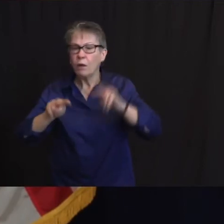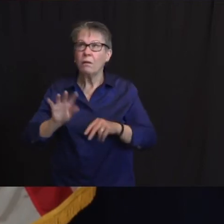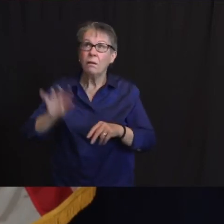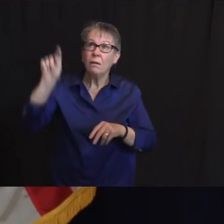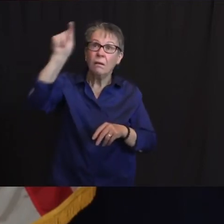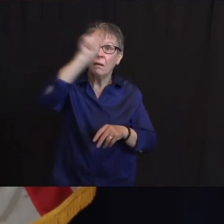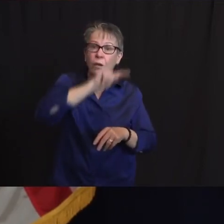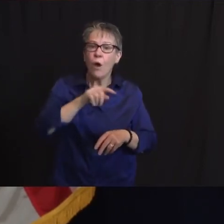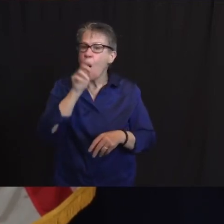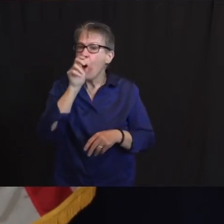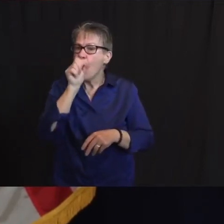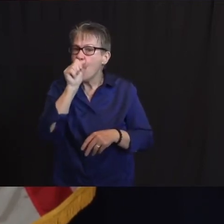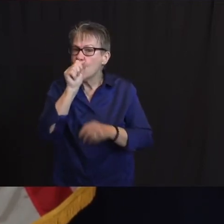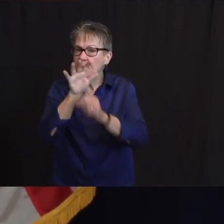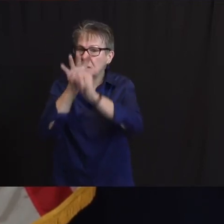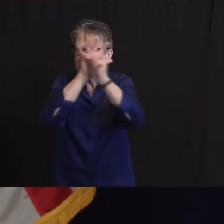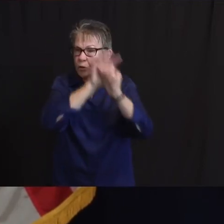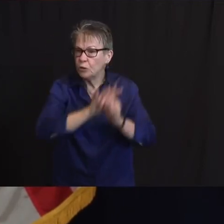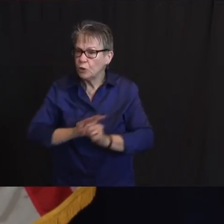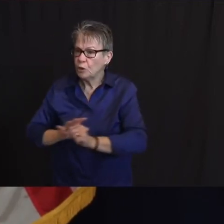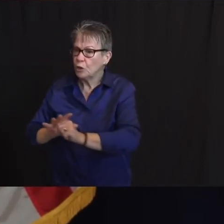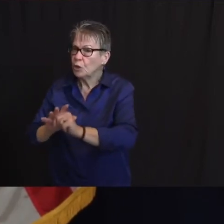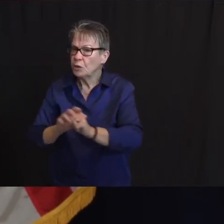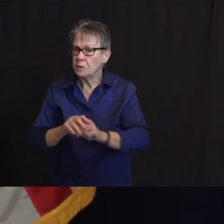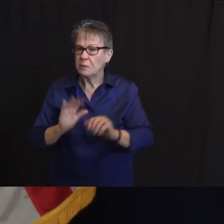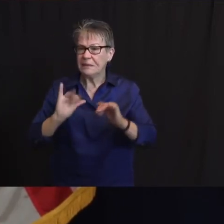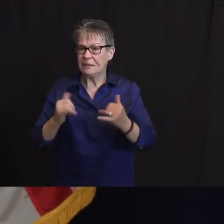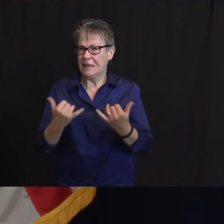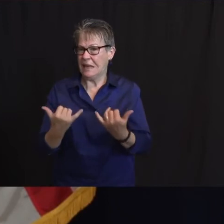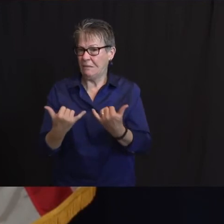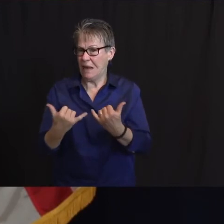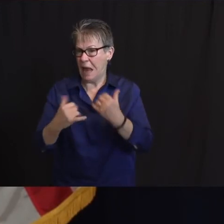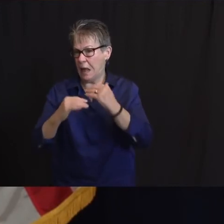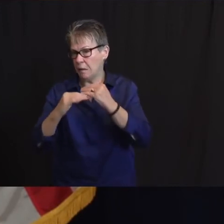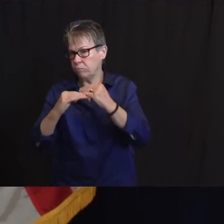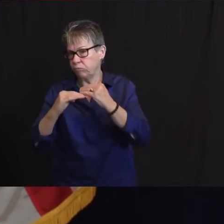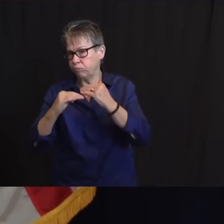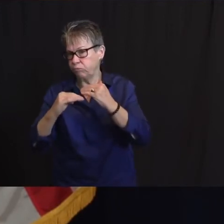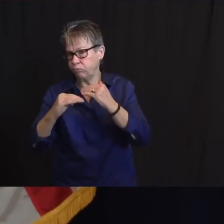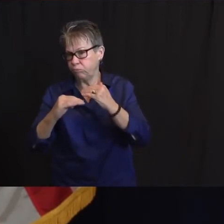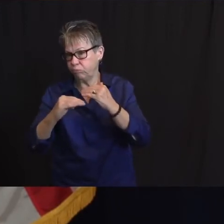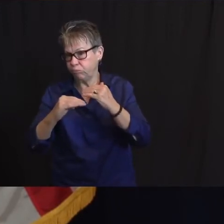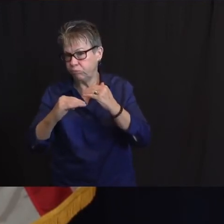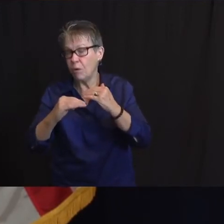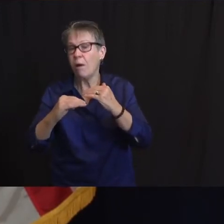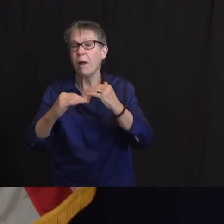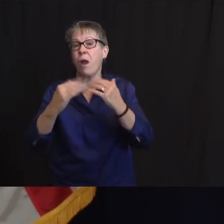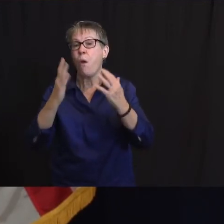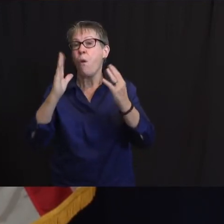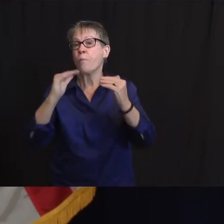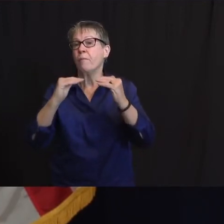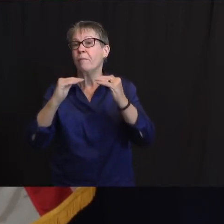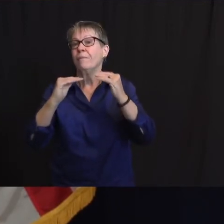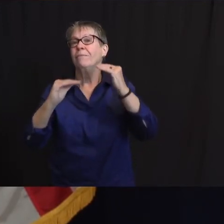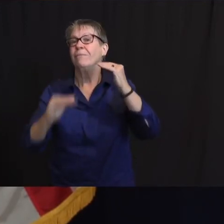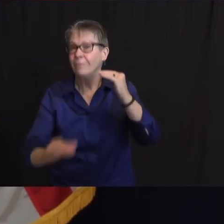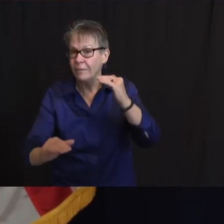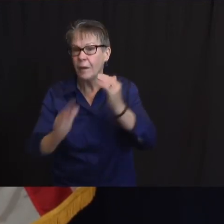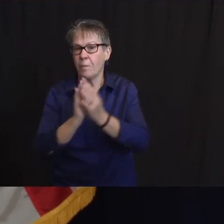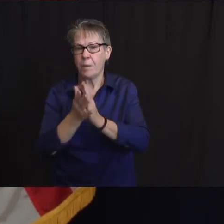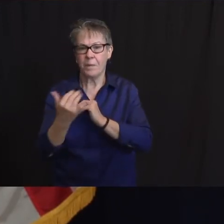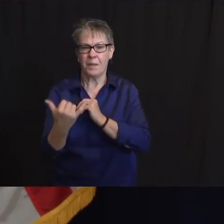think it is very likely that we're going to continue in orange and hopefully begin to move down towards yellow, at least if the current trends continue. And I don't think